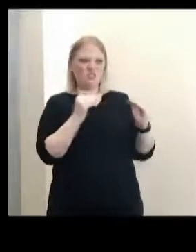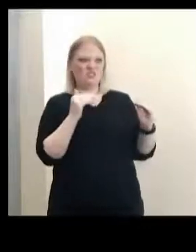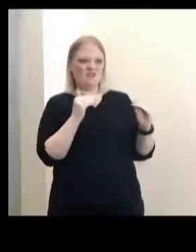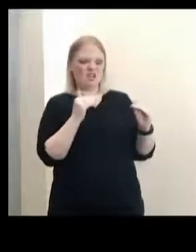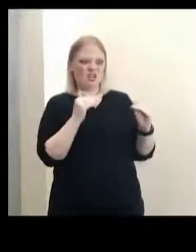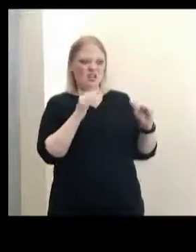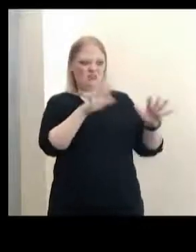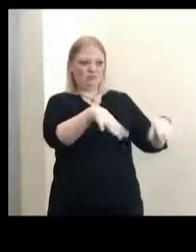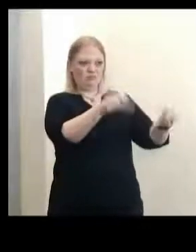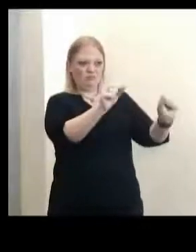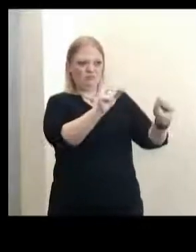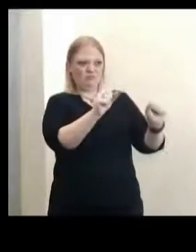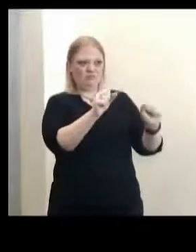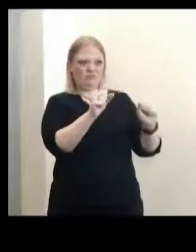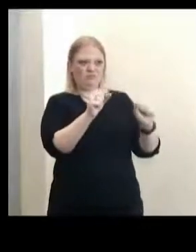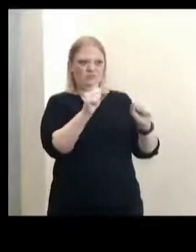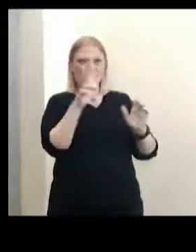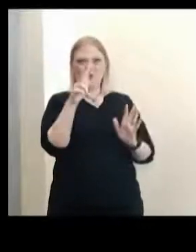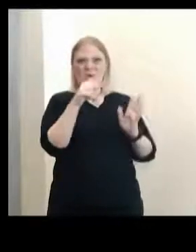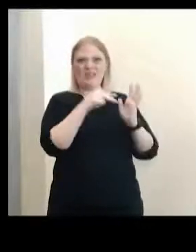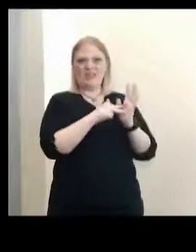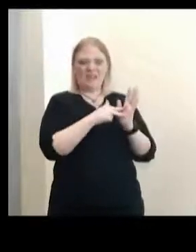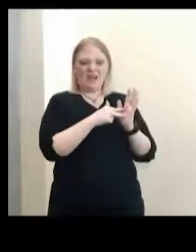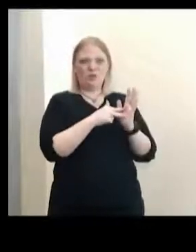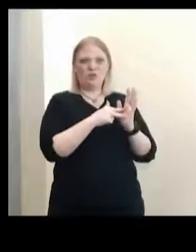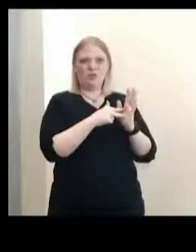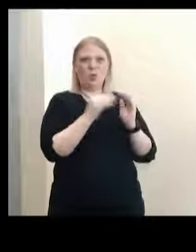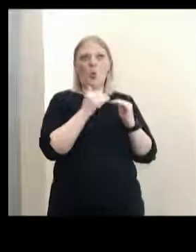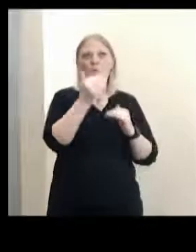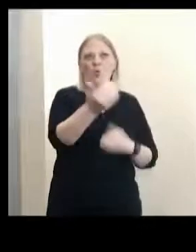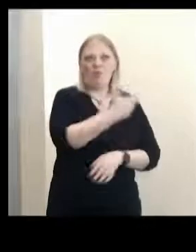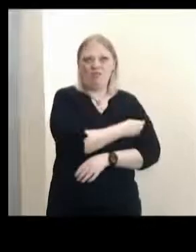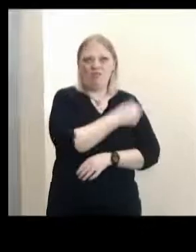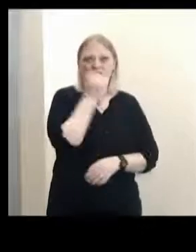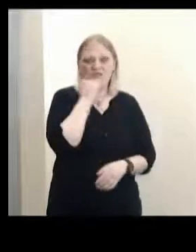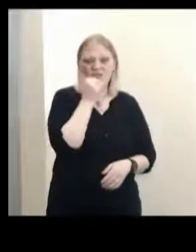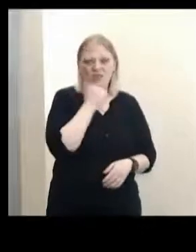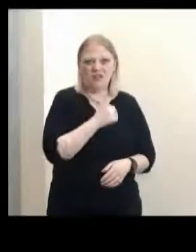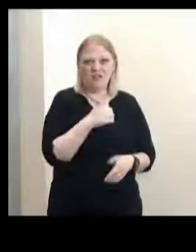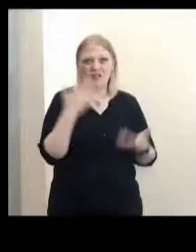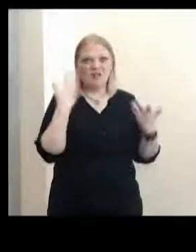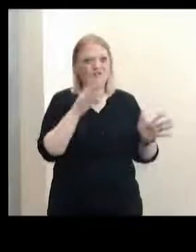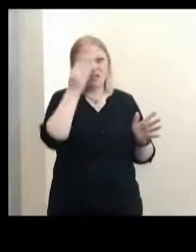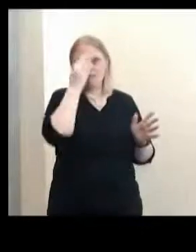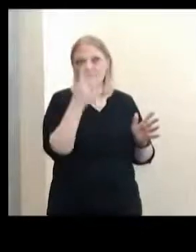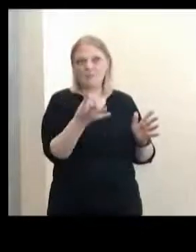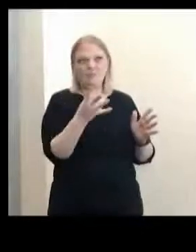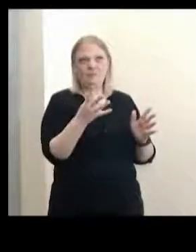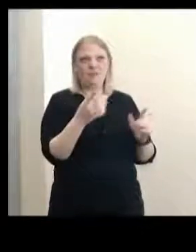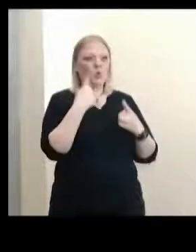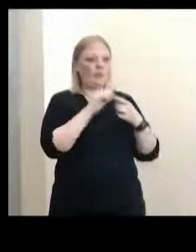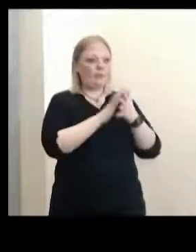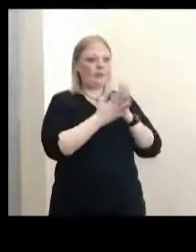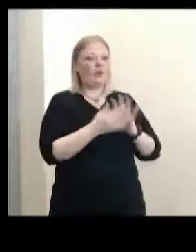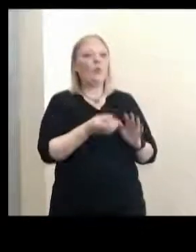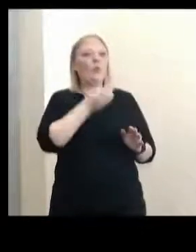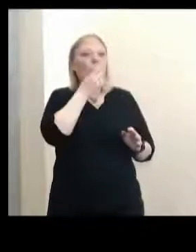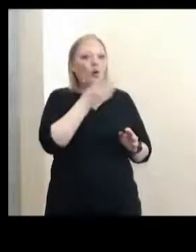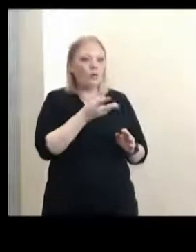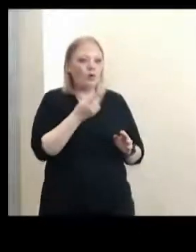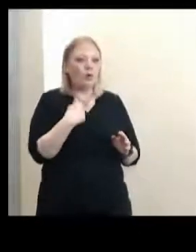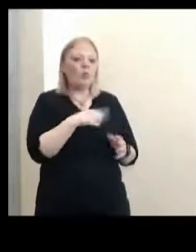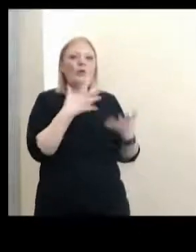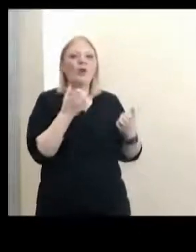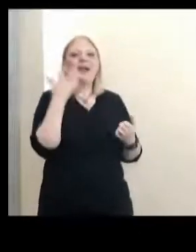can do 3,000 or more doses a day. And as I noted earlier, as we get into the warmer months, we're looking at doing outdoor